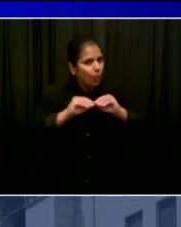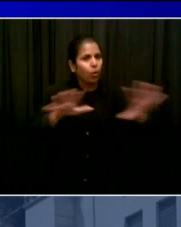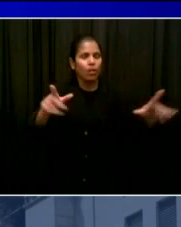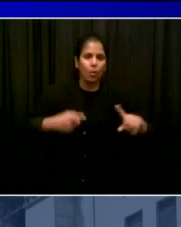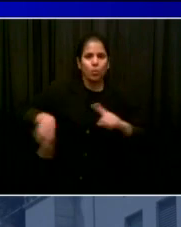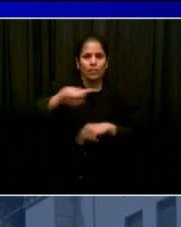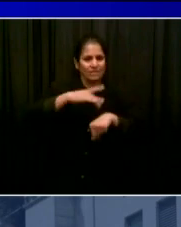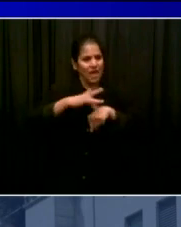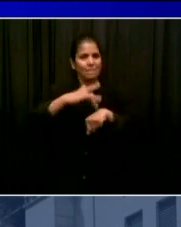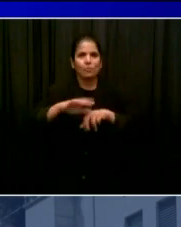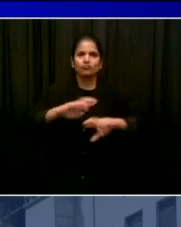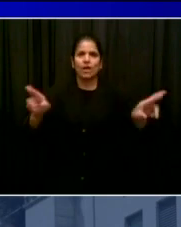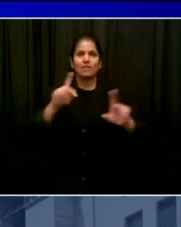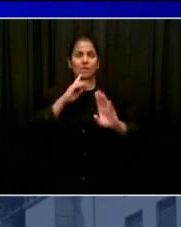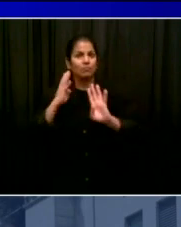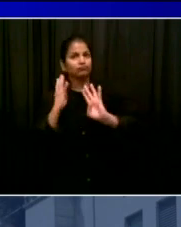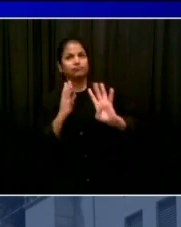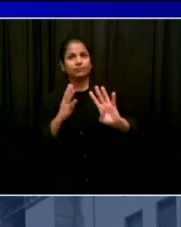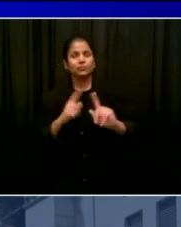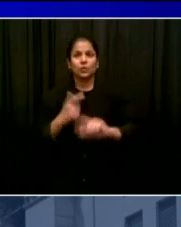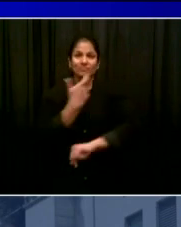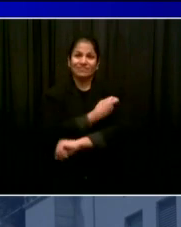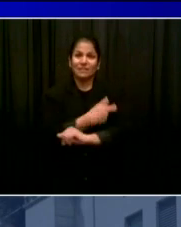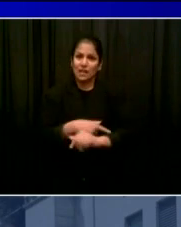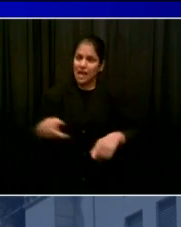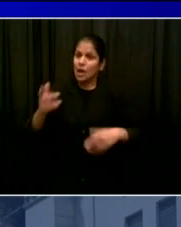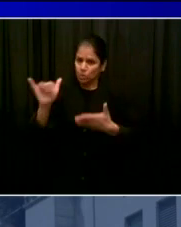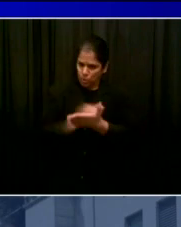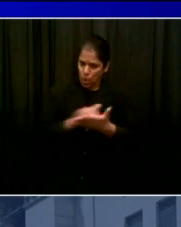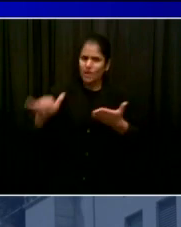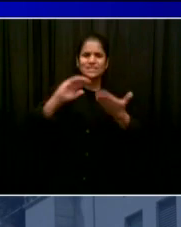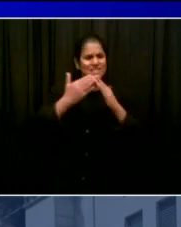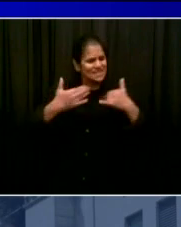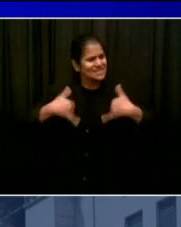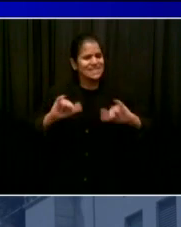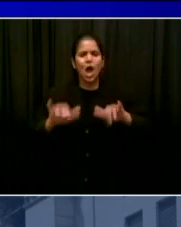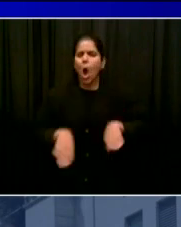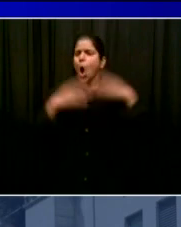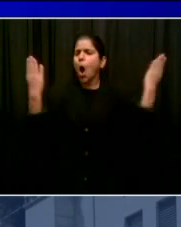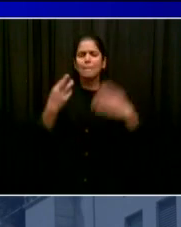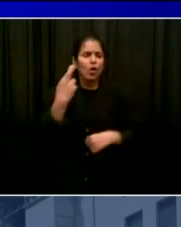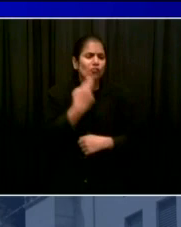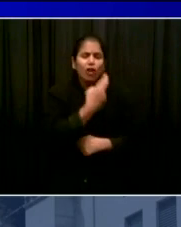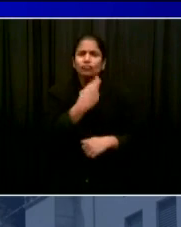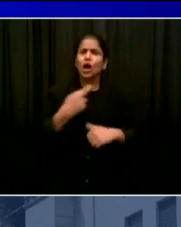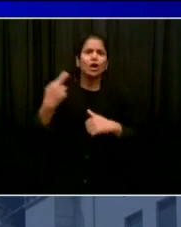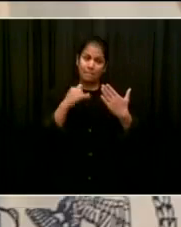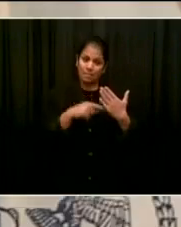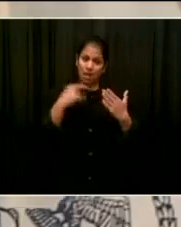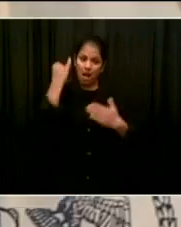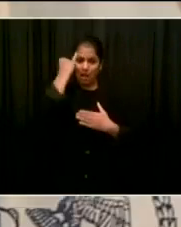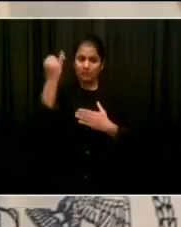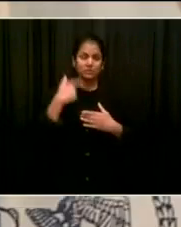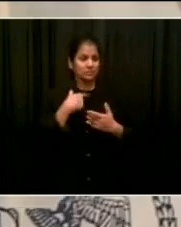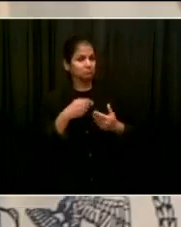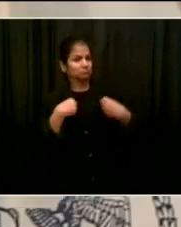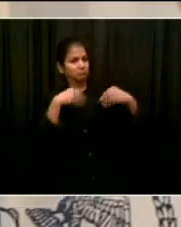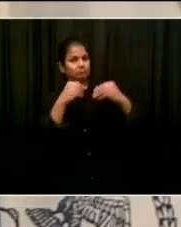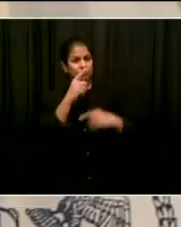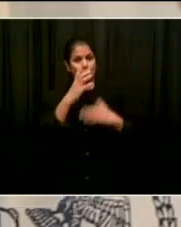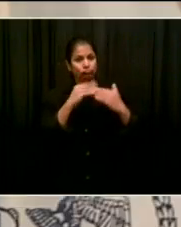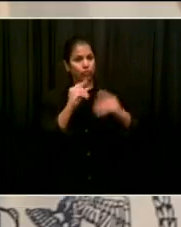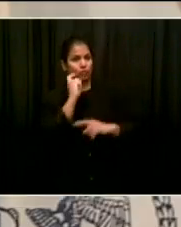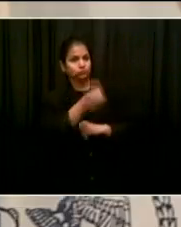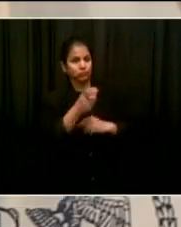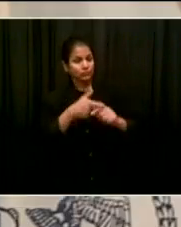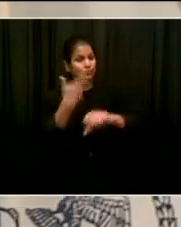some other places are shut down is because of our focus on vaccination, because we use mandates and incentives, and we need to keep